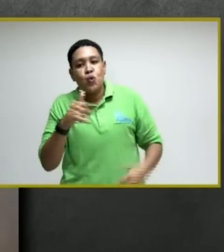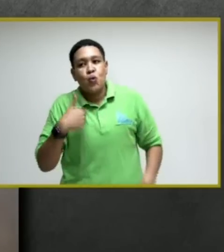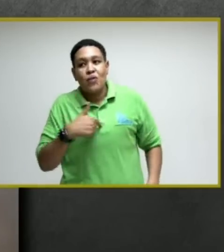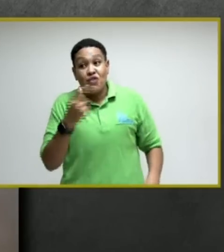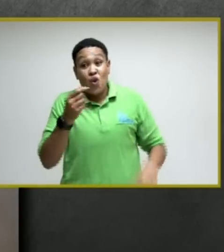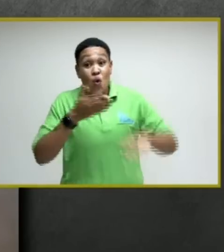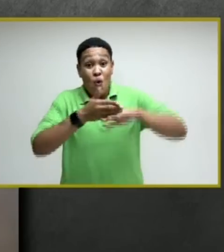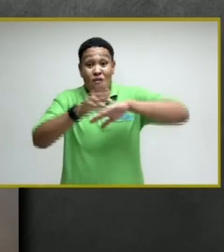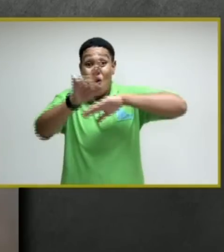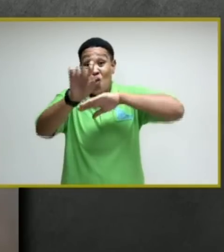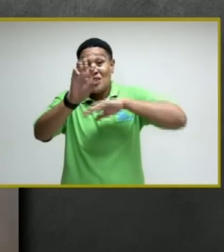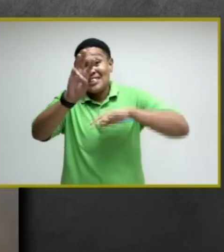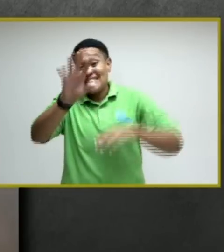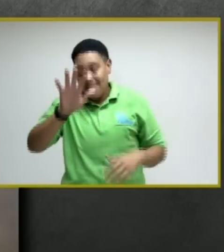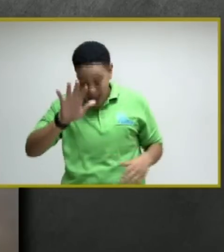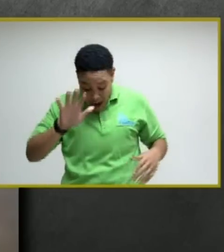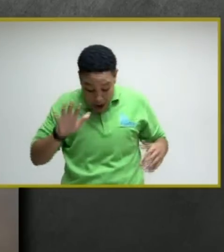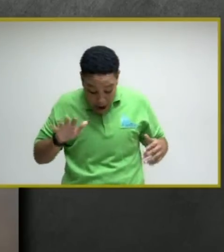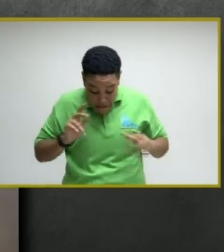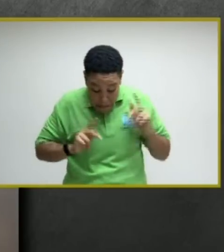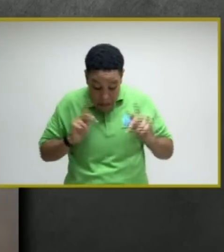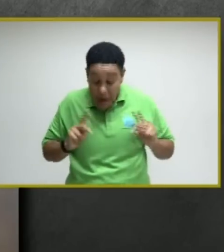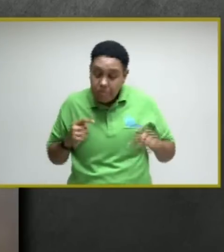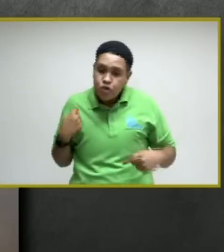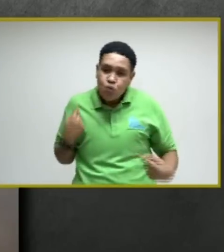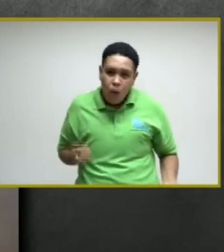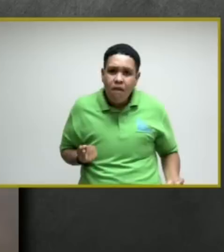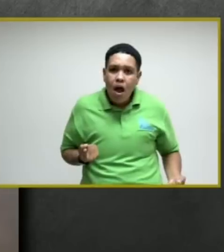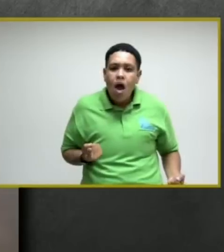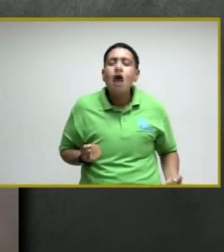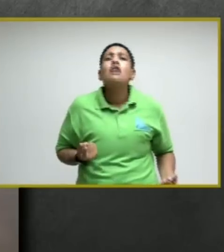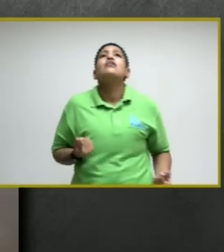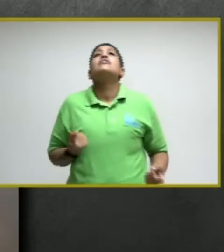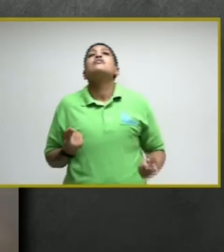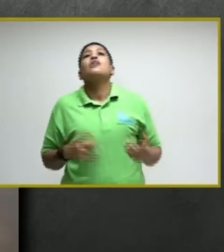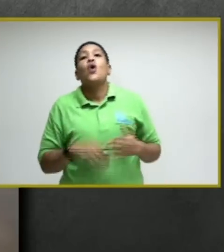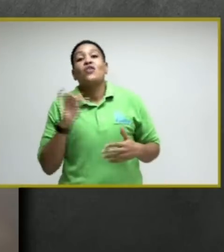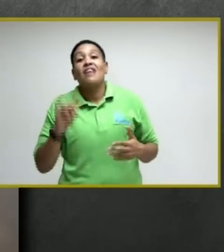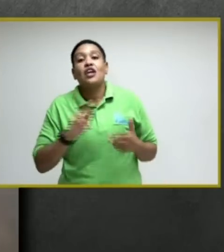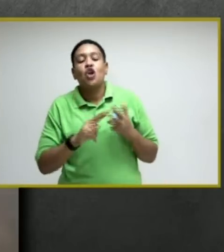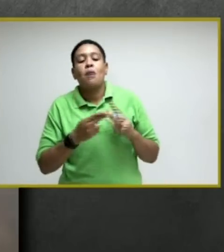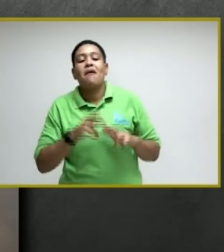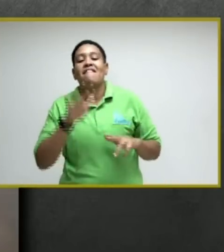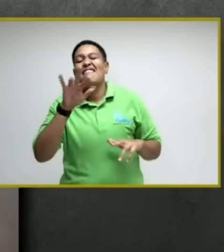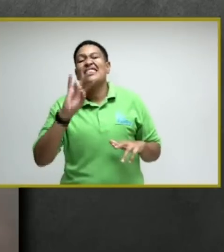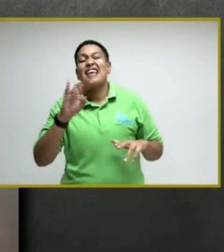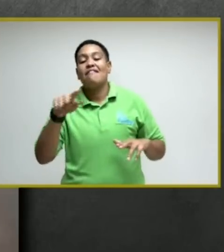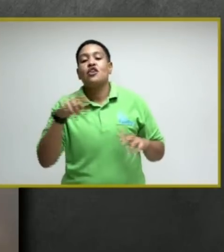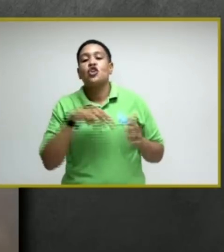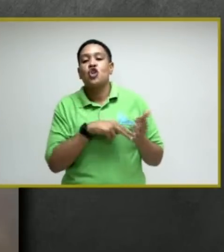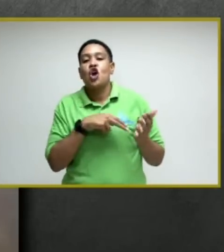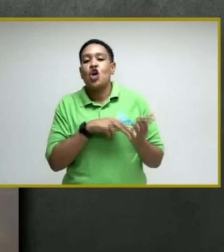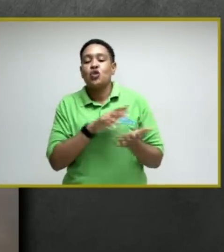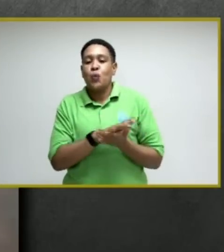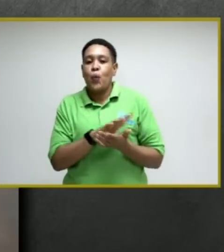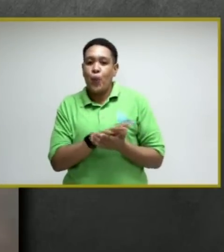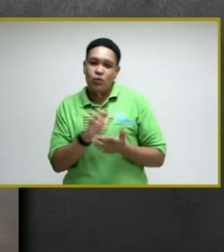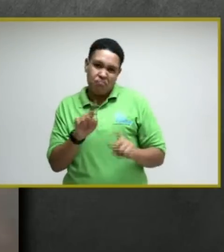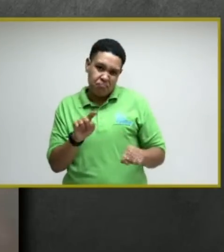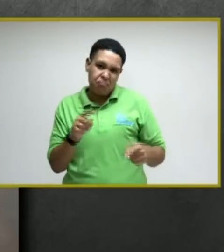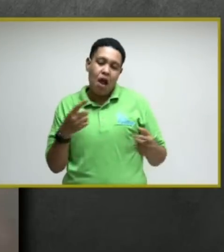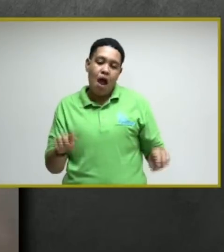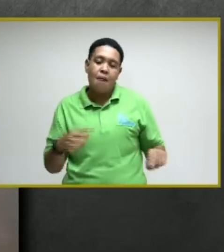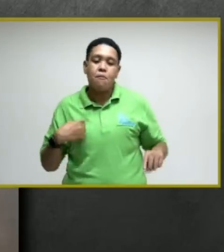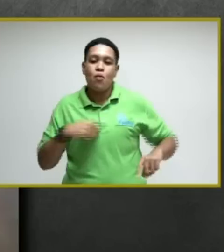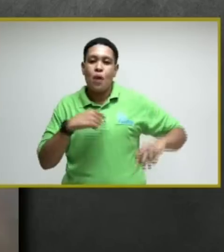over 165 persons to date. Of that number, 57 are school nurses.